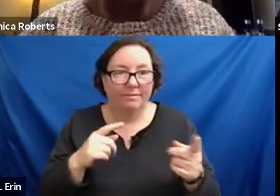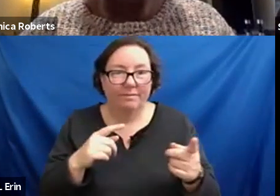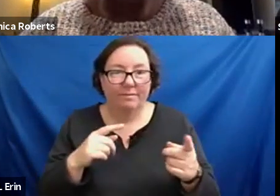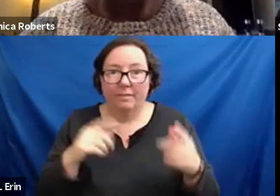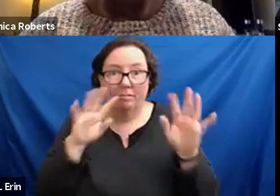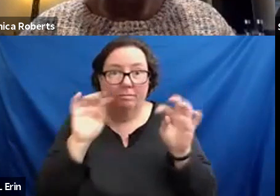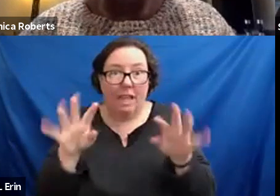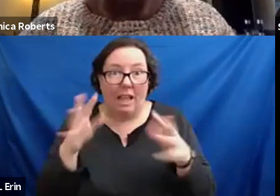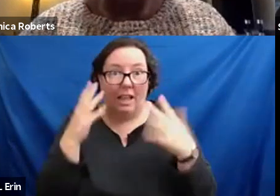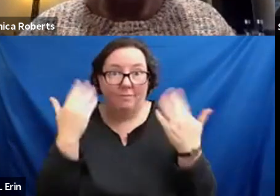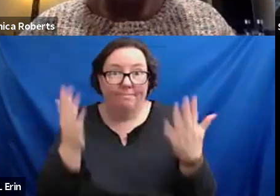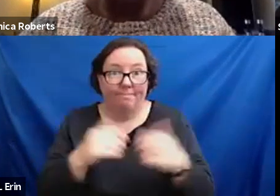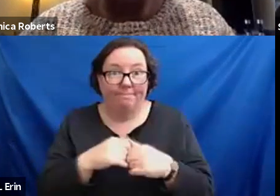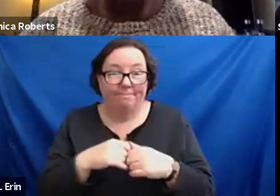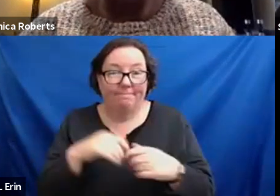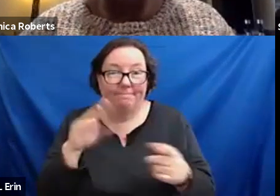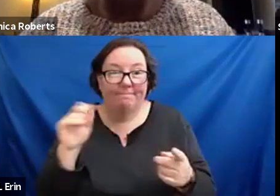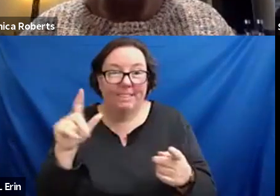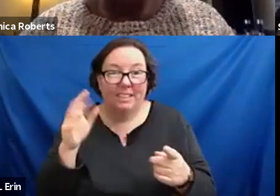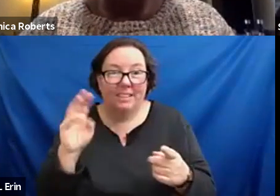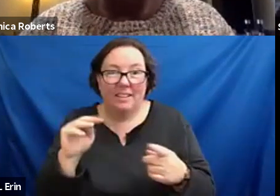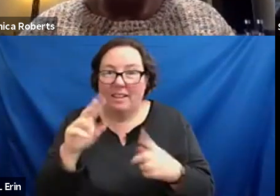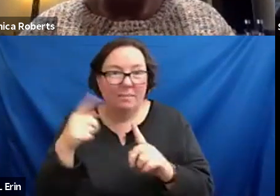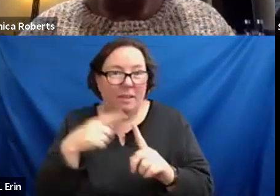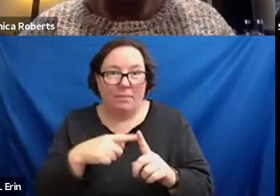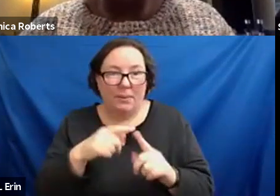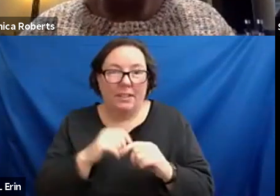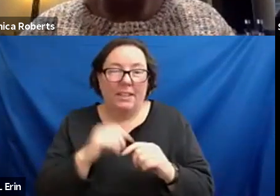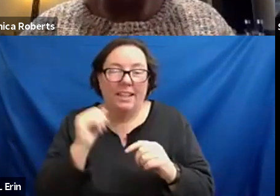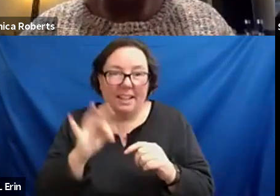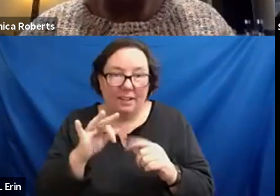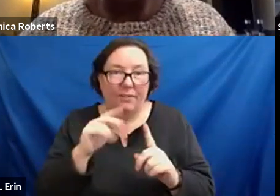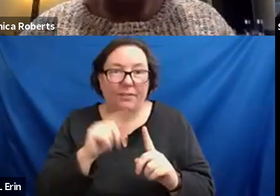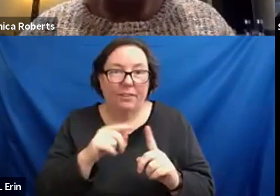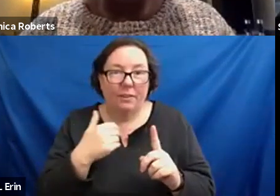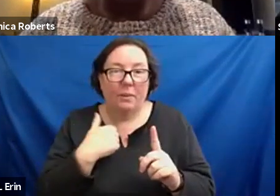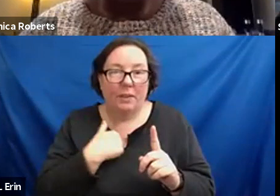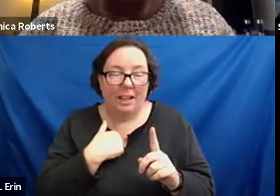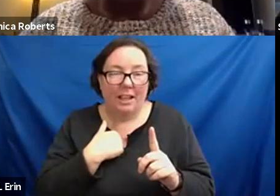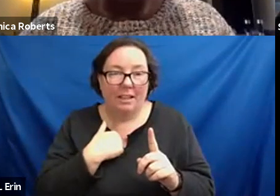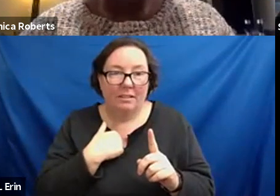Undetermined. It was more that if there were